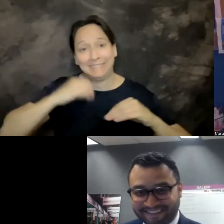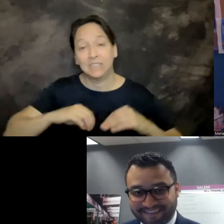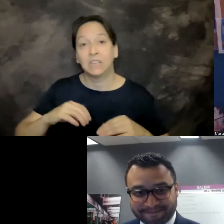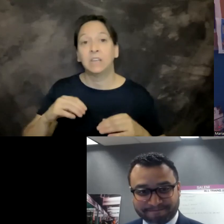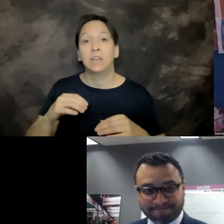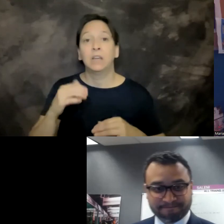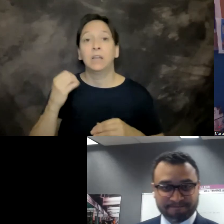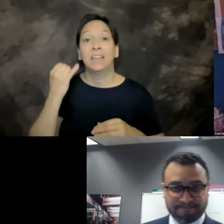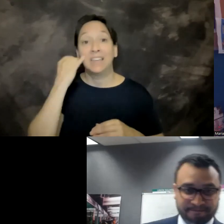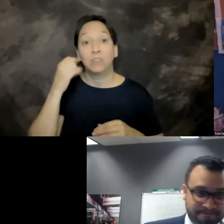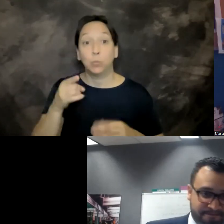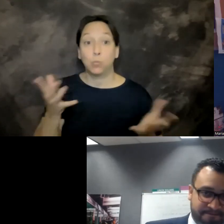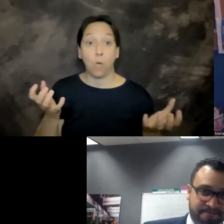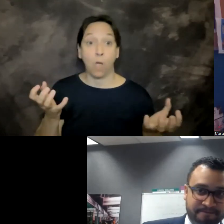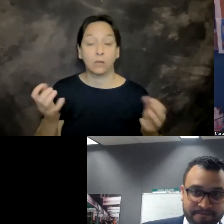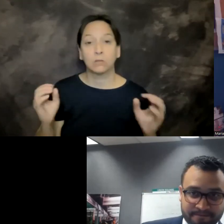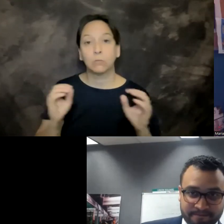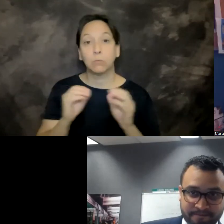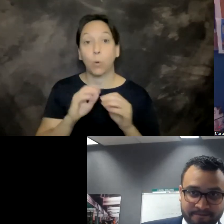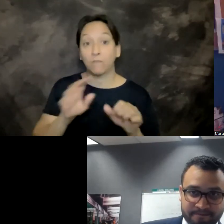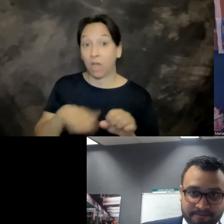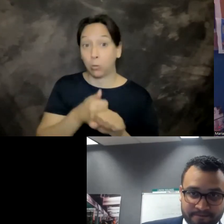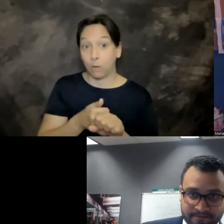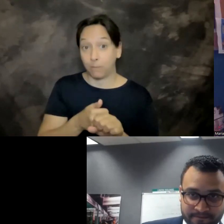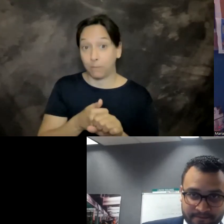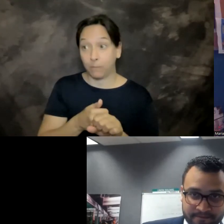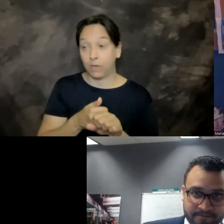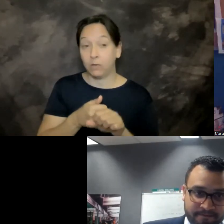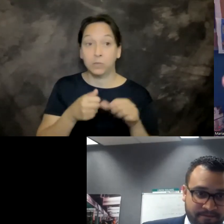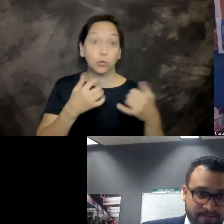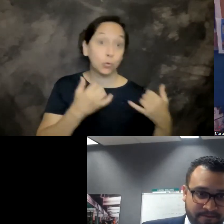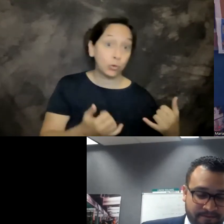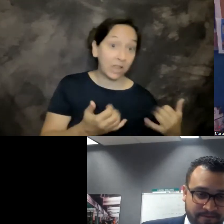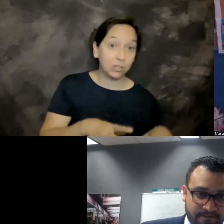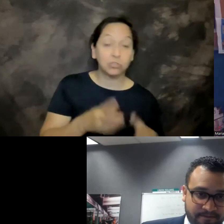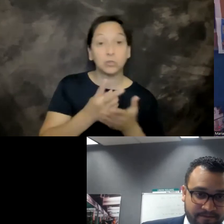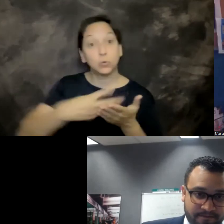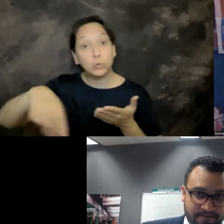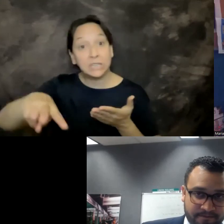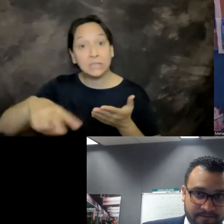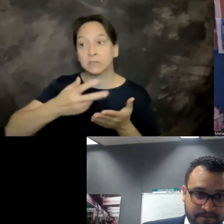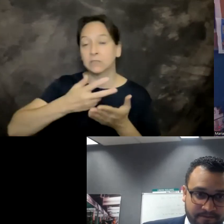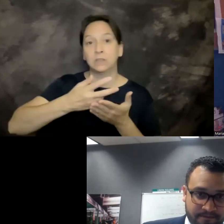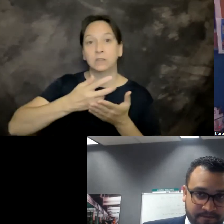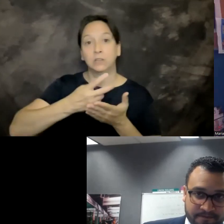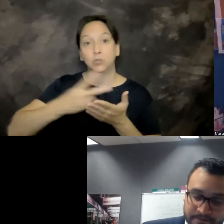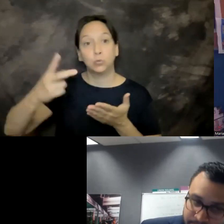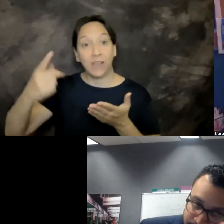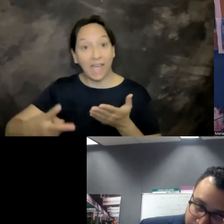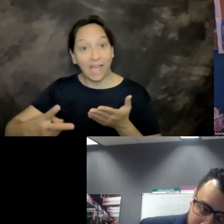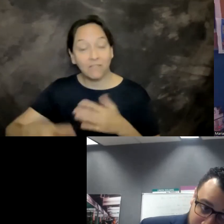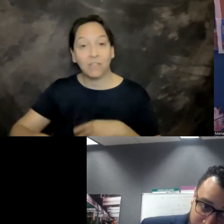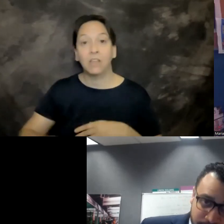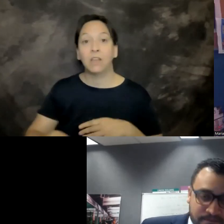any appetite for doing a follow-up call 2 weeks from now, 2.5 weeks from now, again, for the feedback